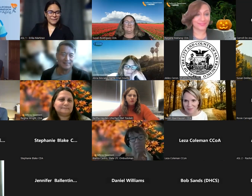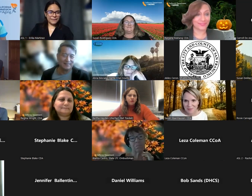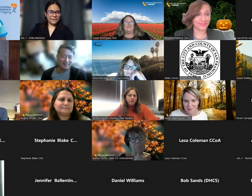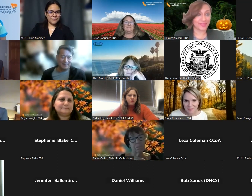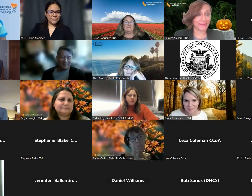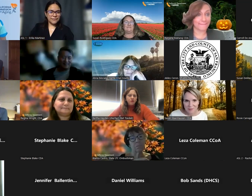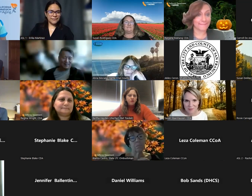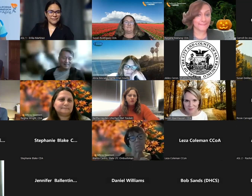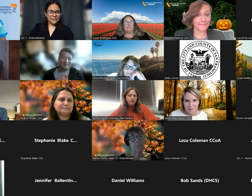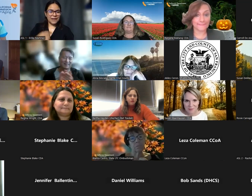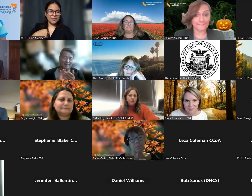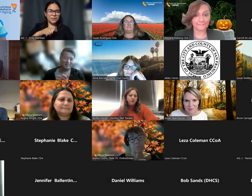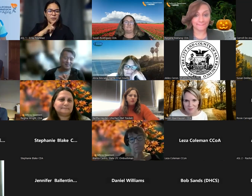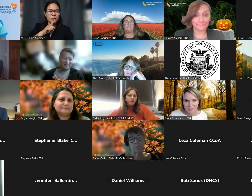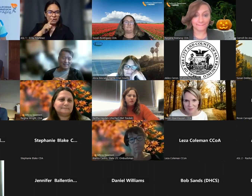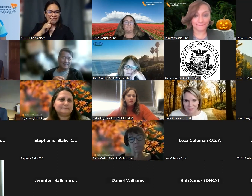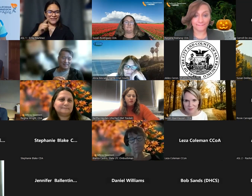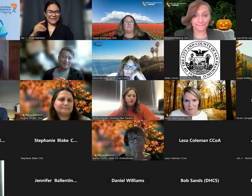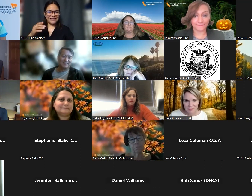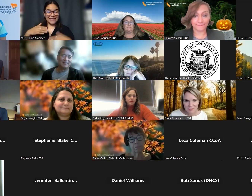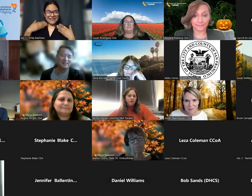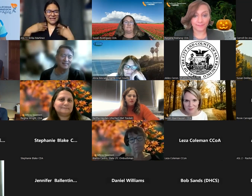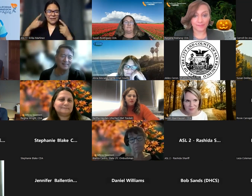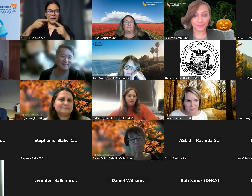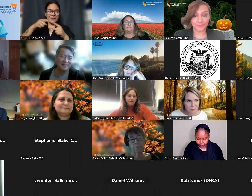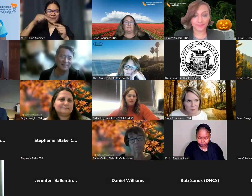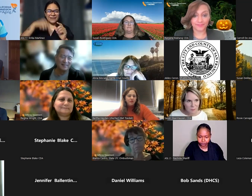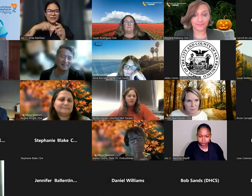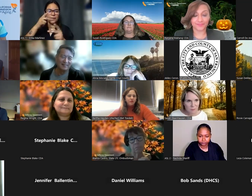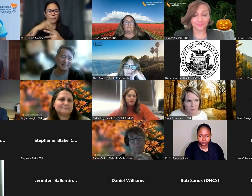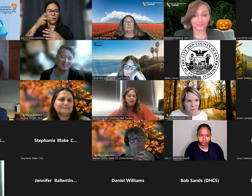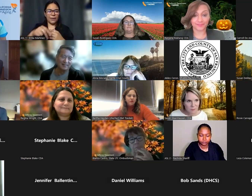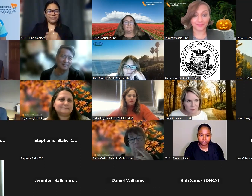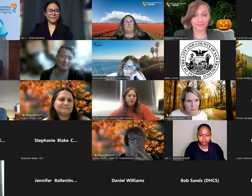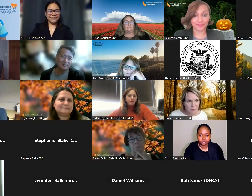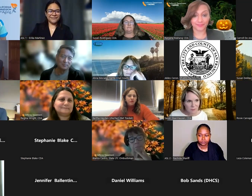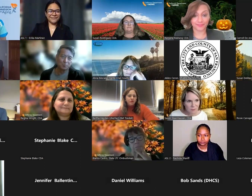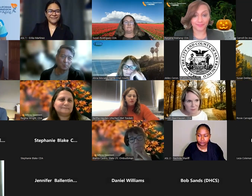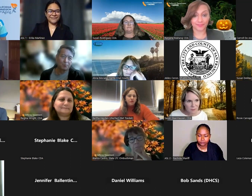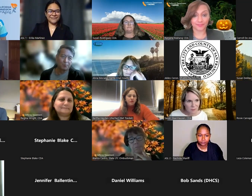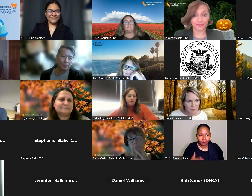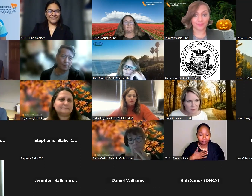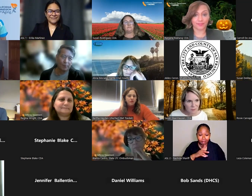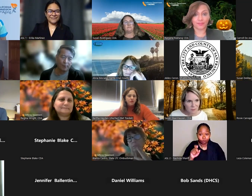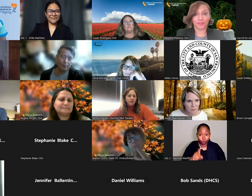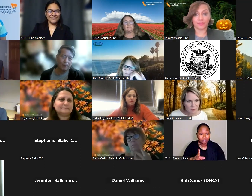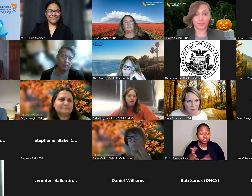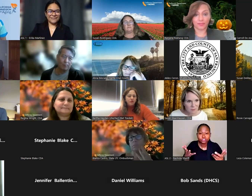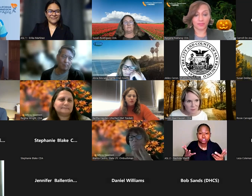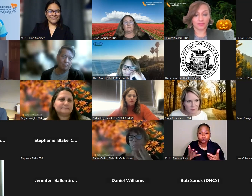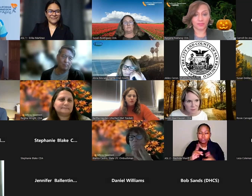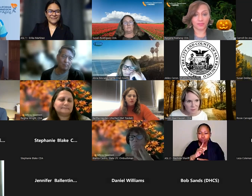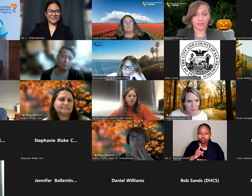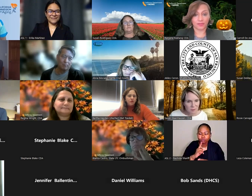too am really excited to see this program get off the ground, a great need. My question was really, what are there any themes